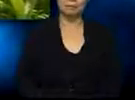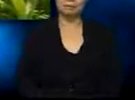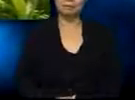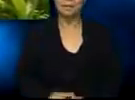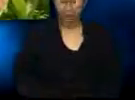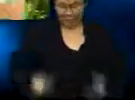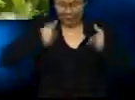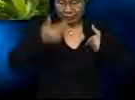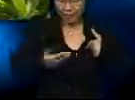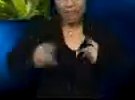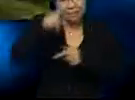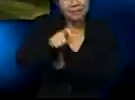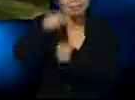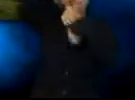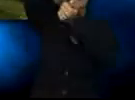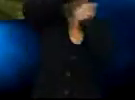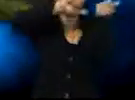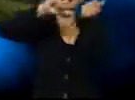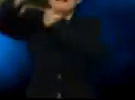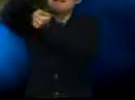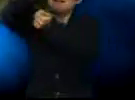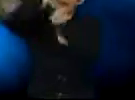Living things need air.